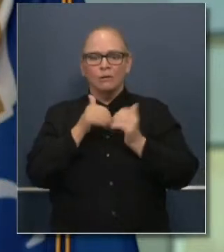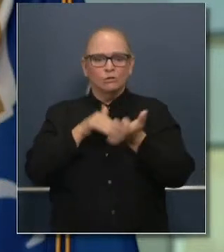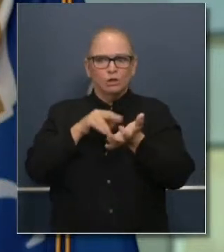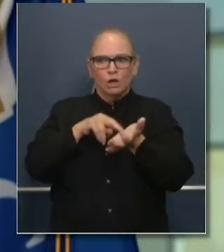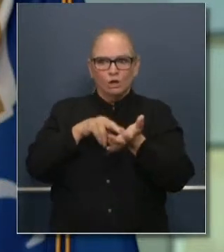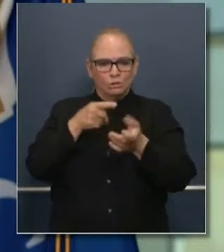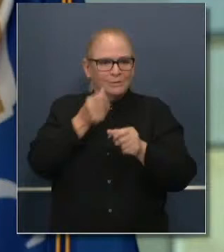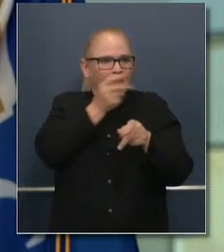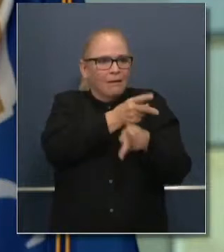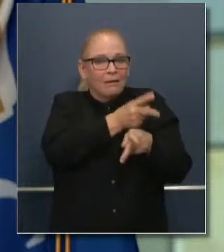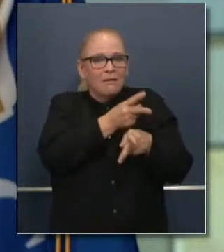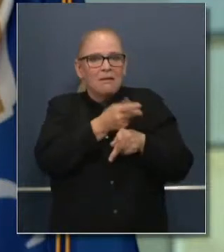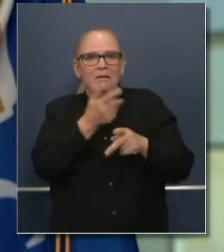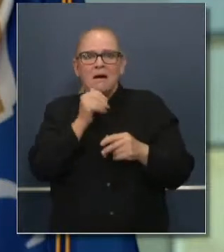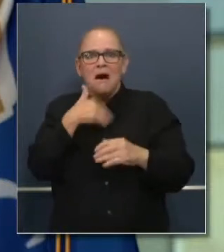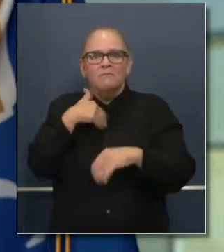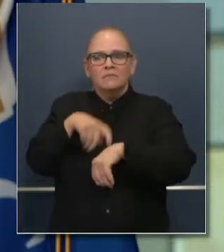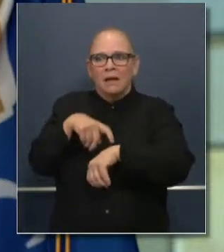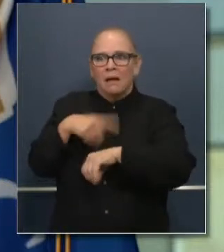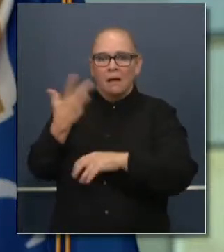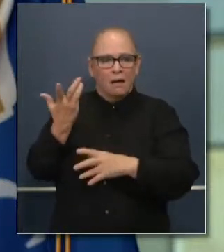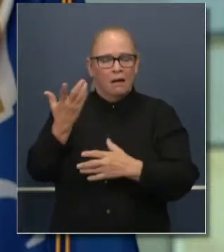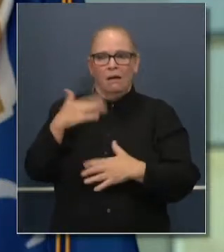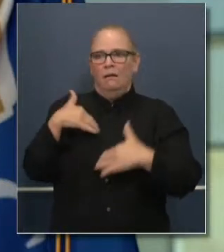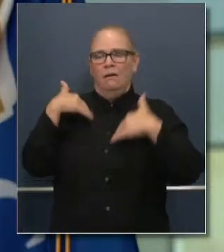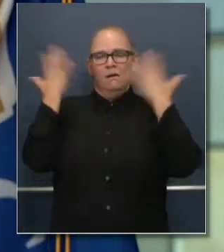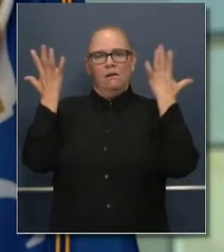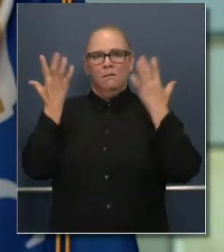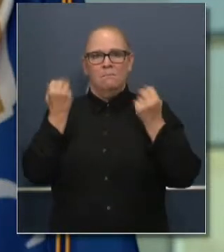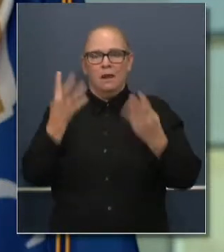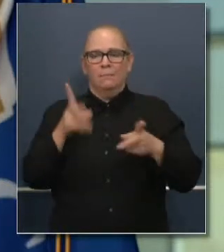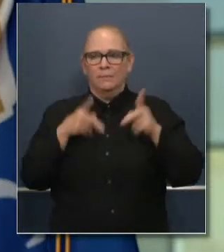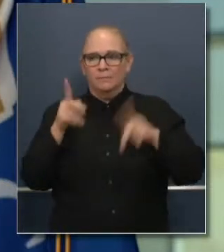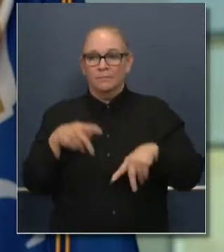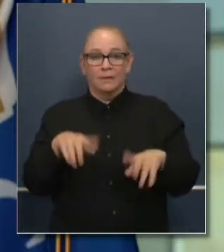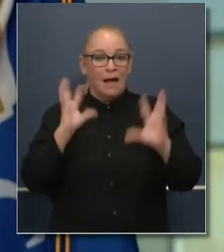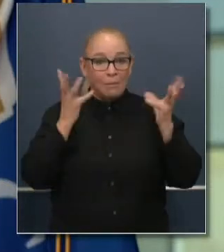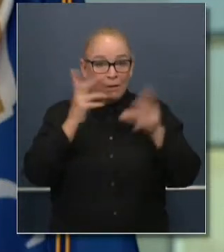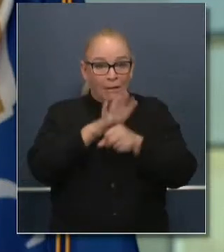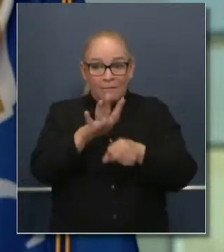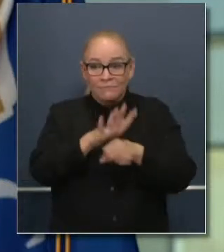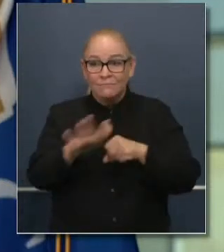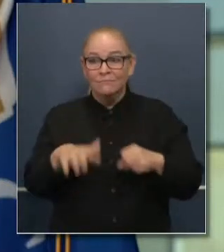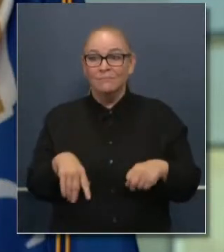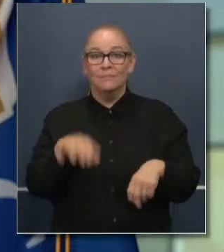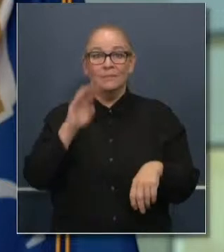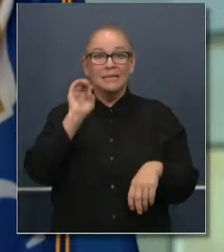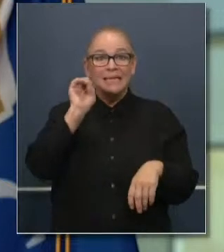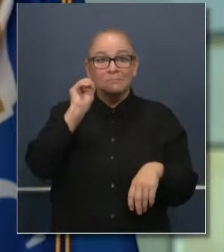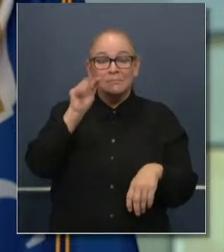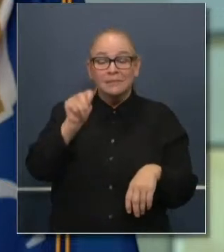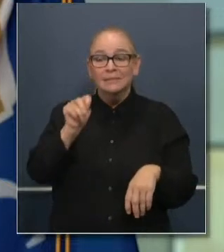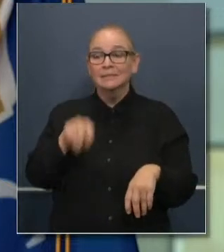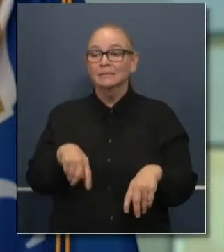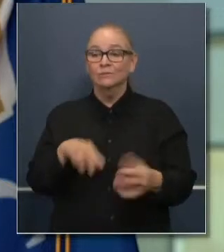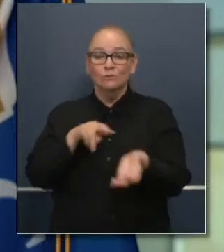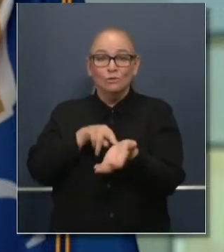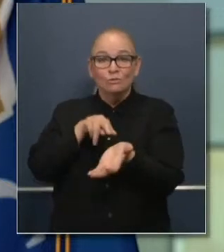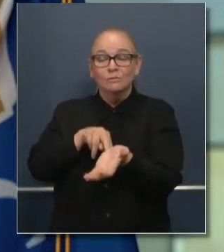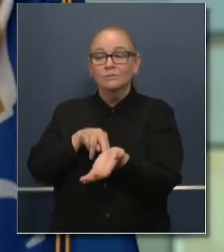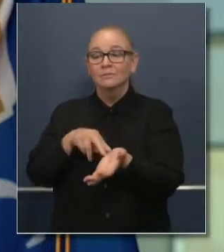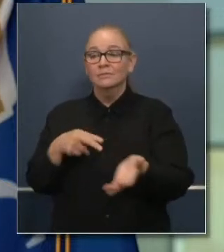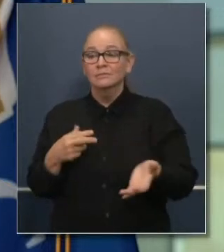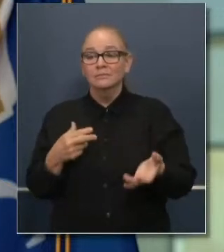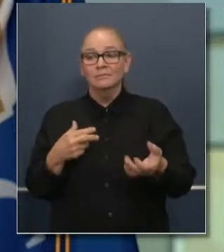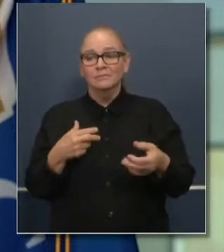care more broadly, diversion rates for ambulances, health care personnel questions, a lot of stress